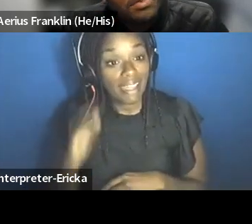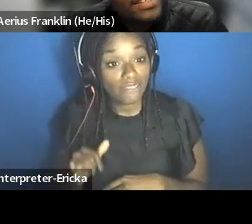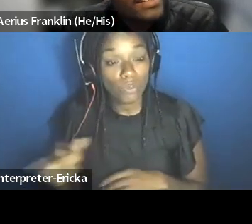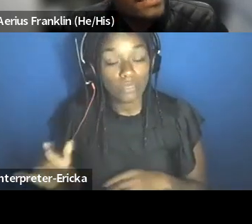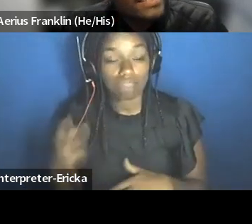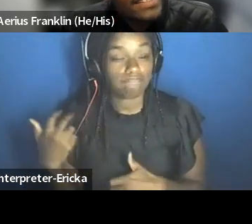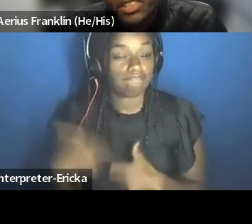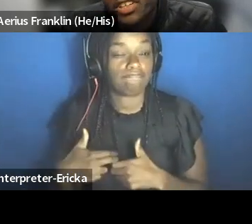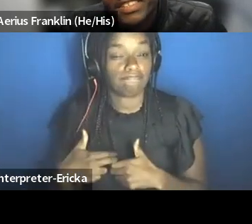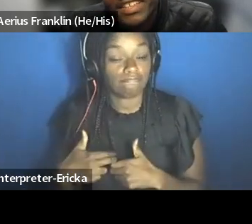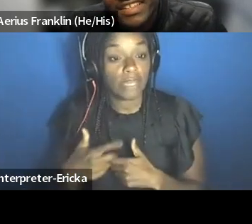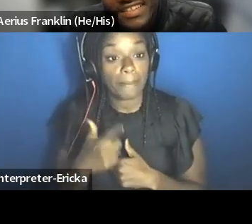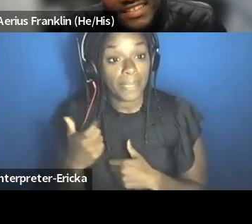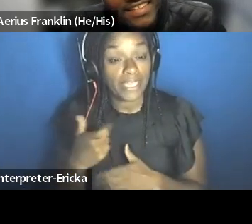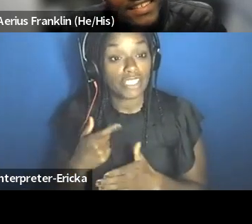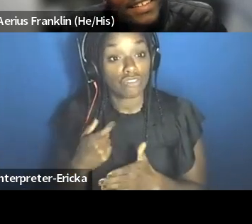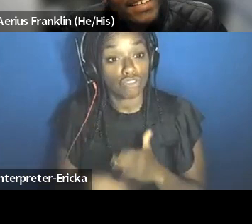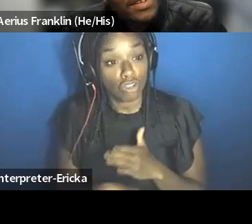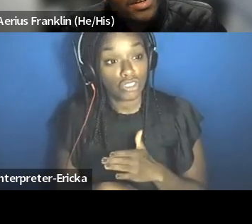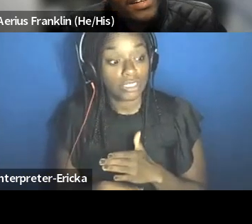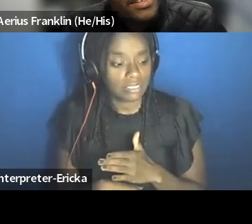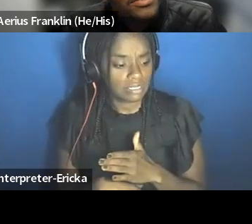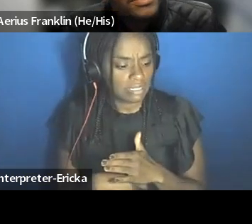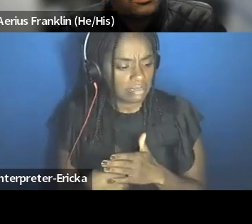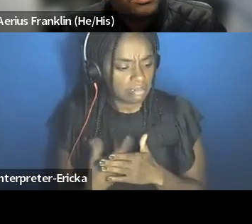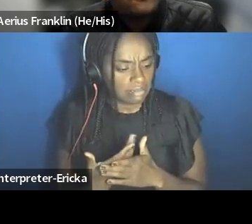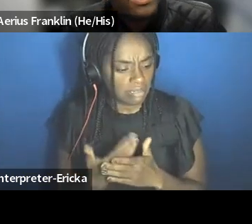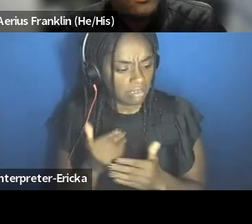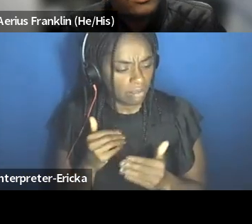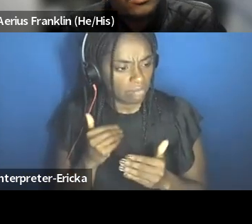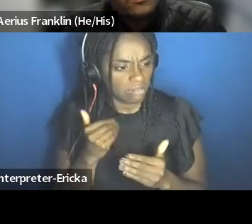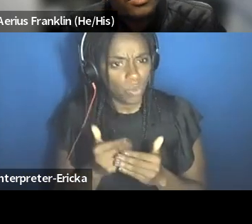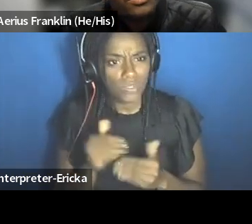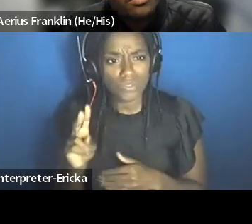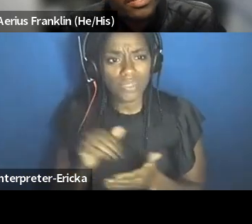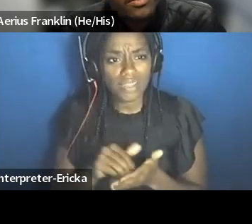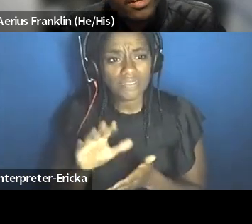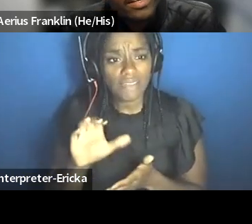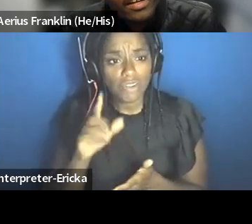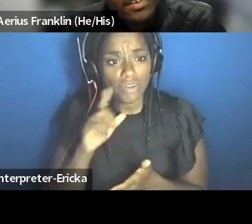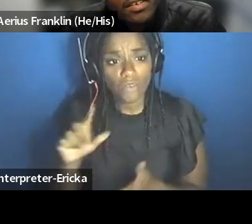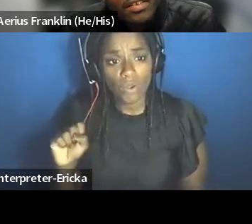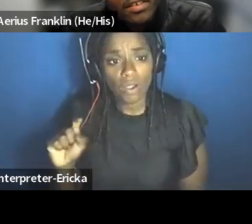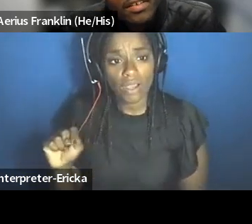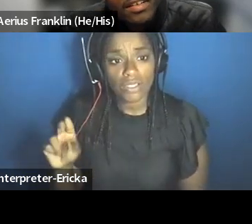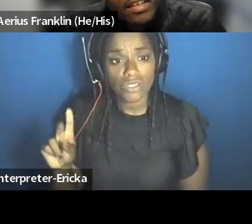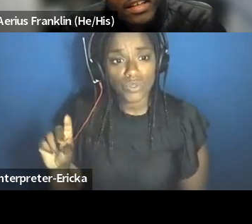right now because they charging anywhere close to $2,500 for a studio right